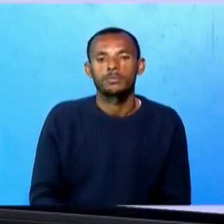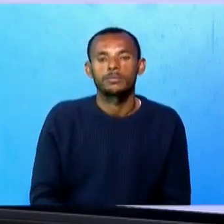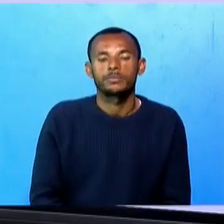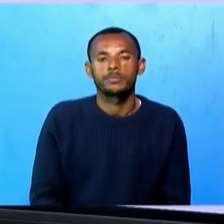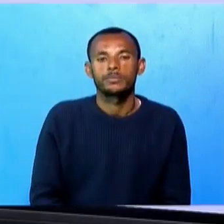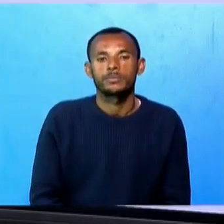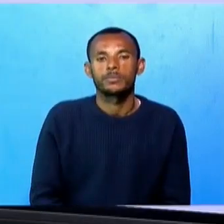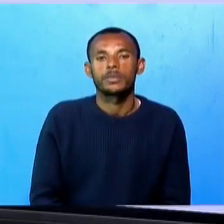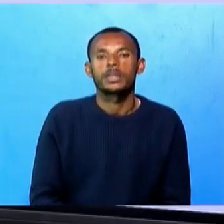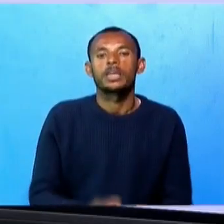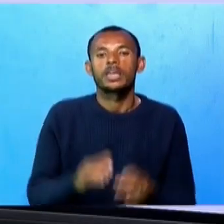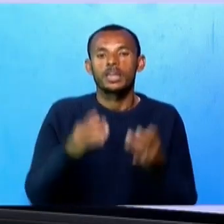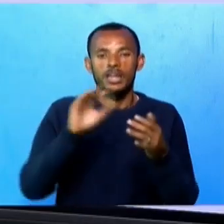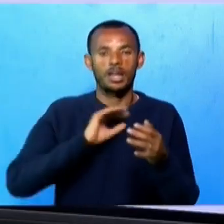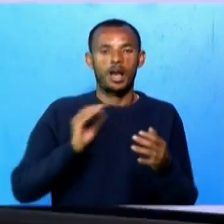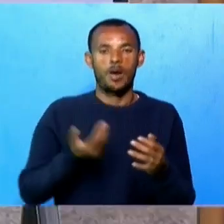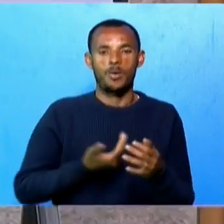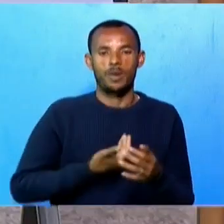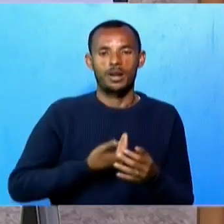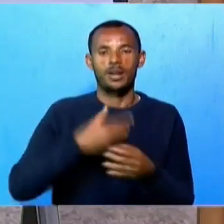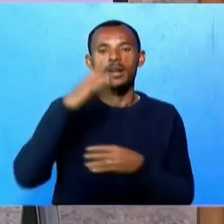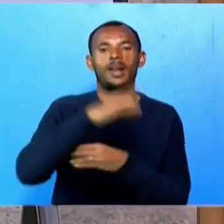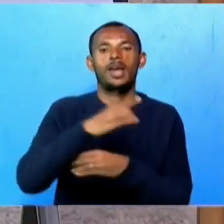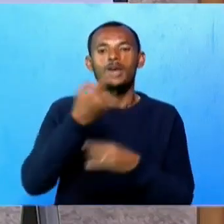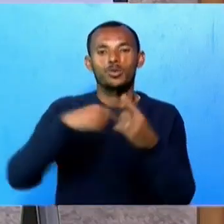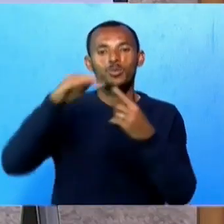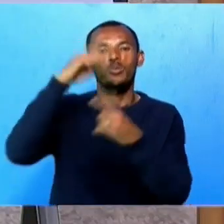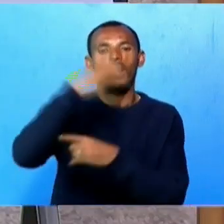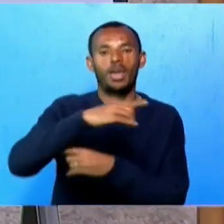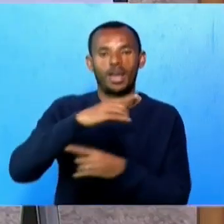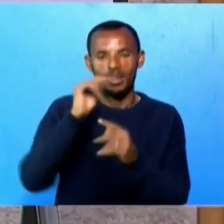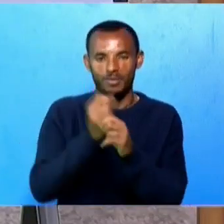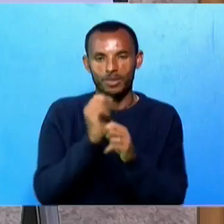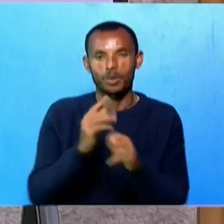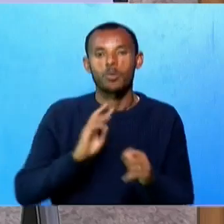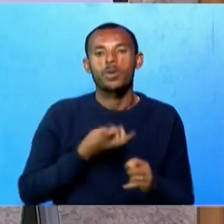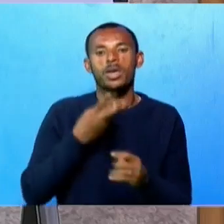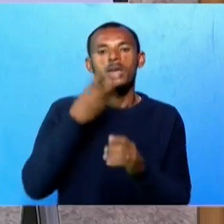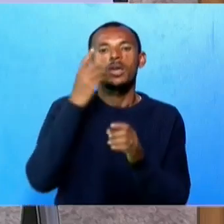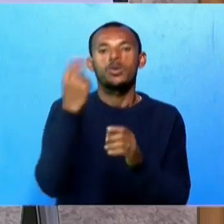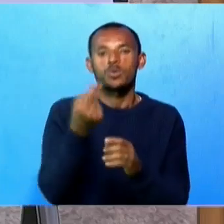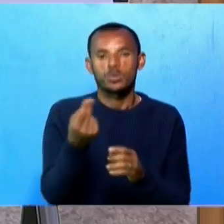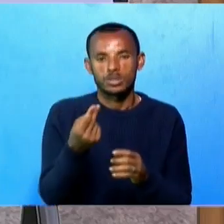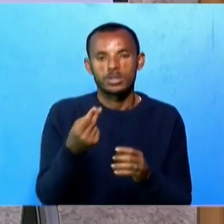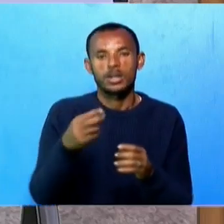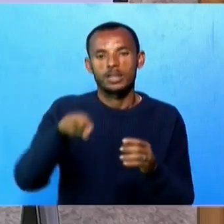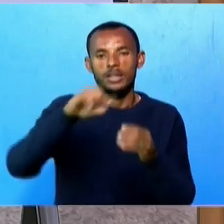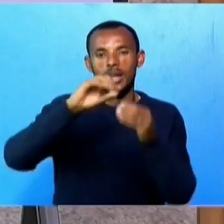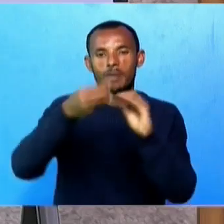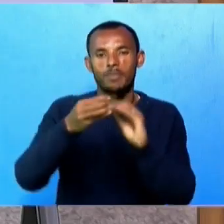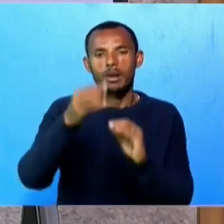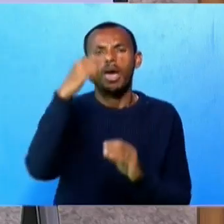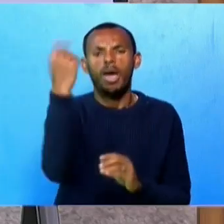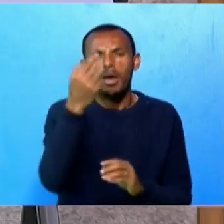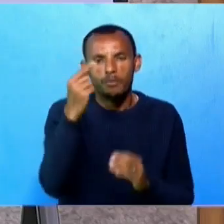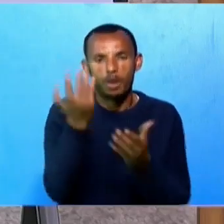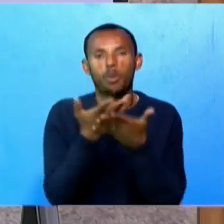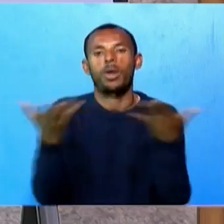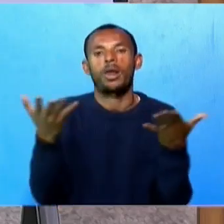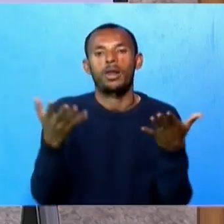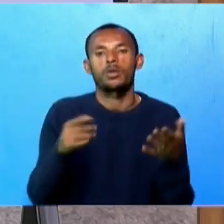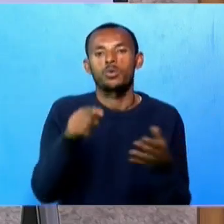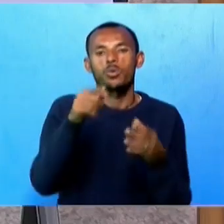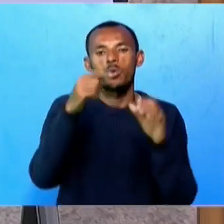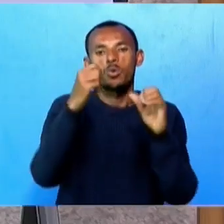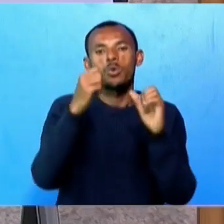In our day-to-day activity, we can find the concept of rational number almost everywhere. You can find